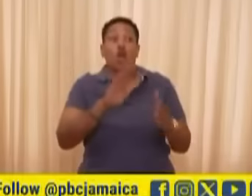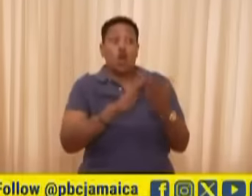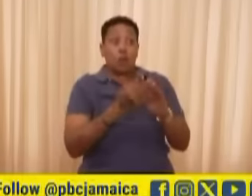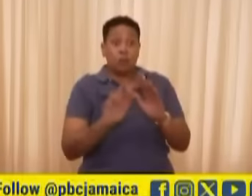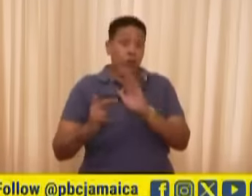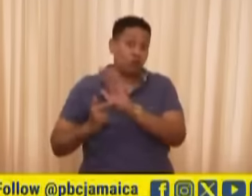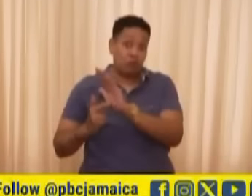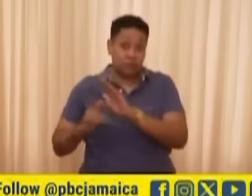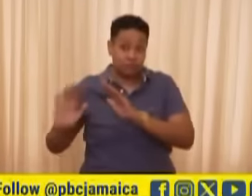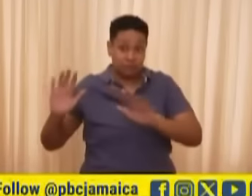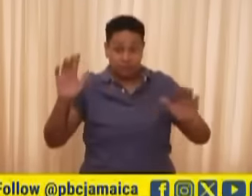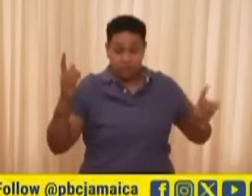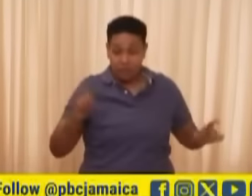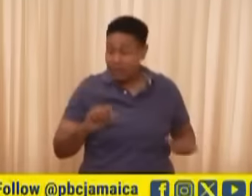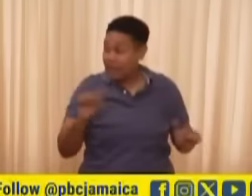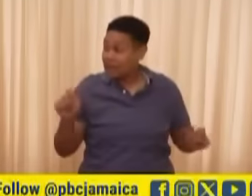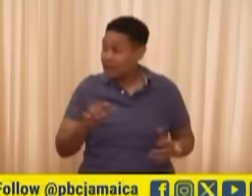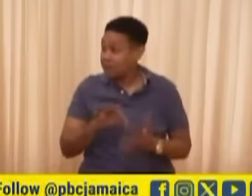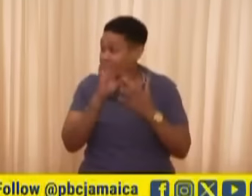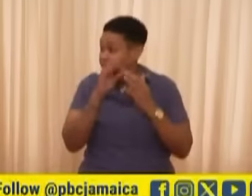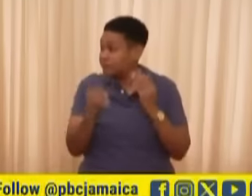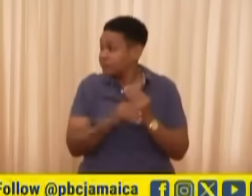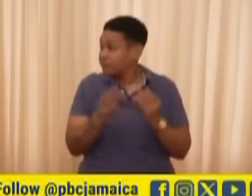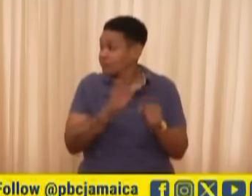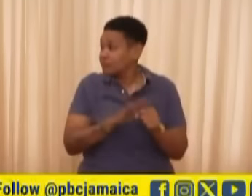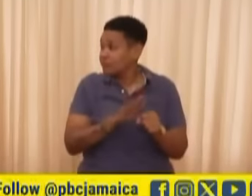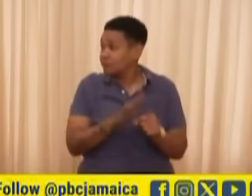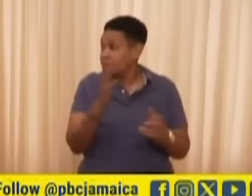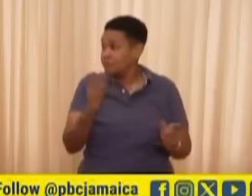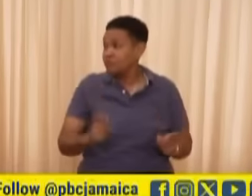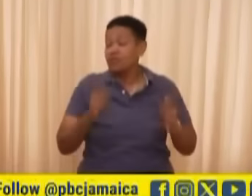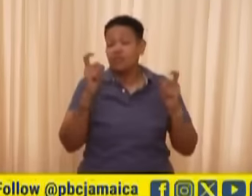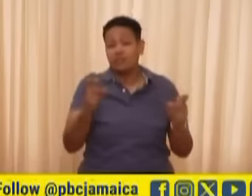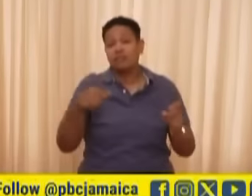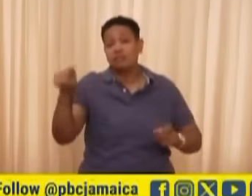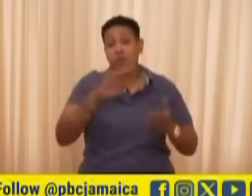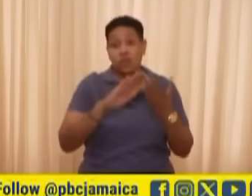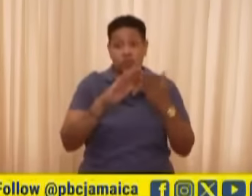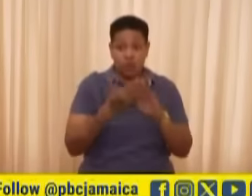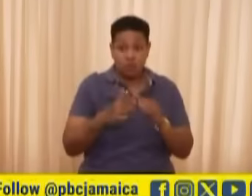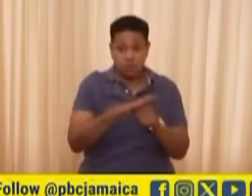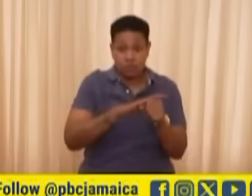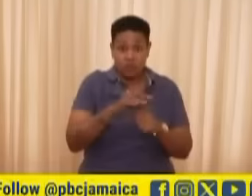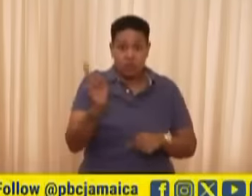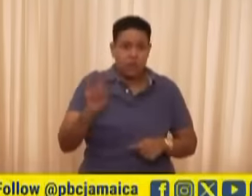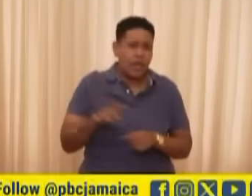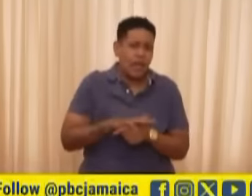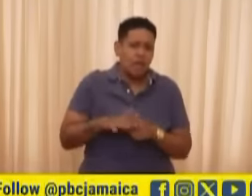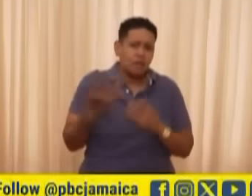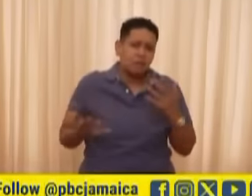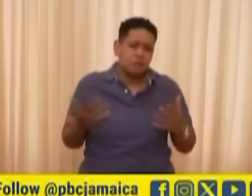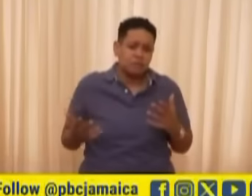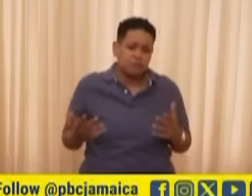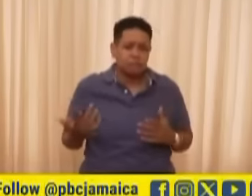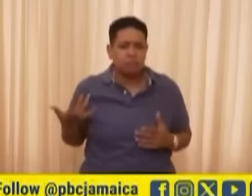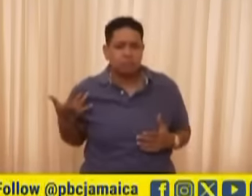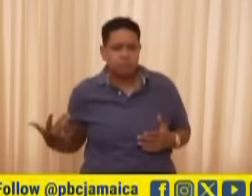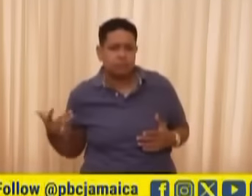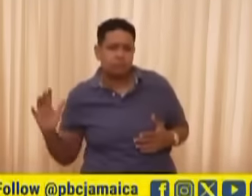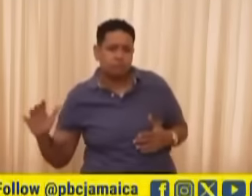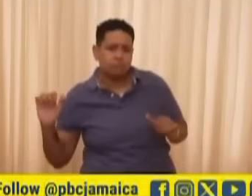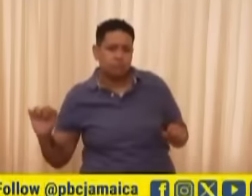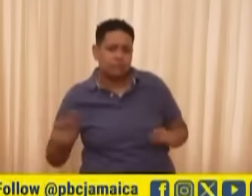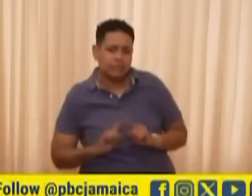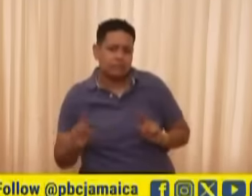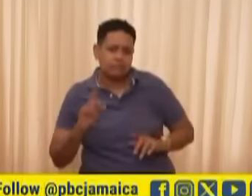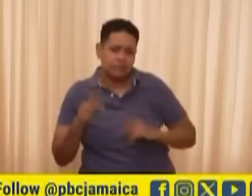your constituency, are there any special warnings you want to give to the constituents in terms of areas that may be susceptible to a different